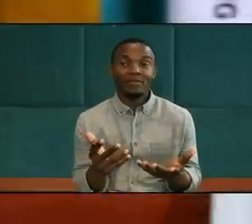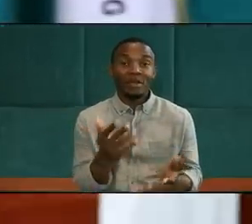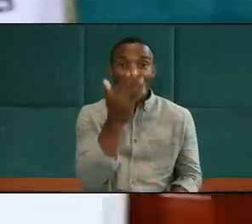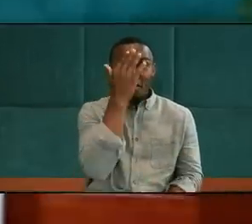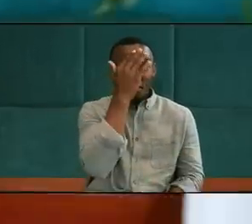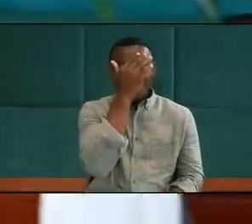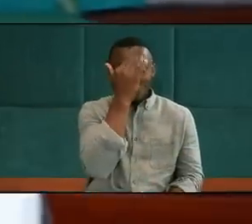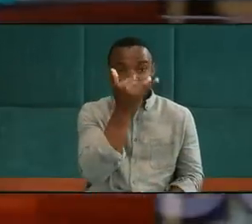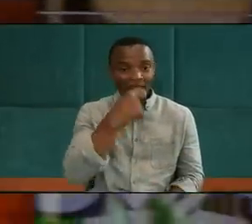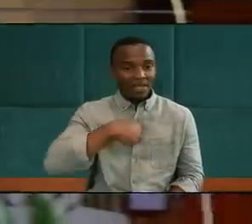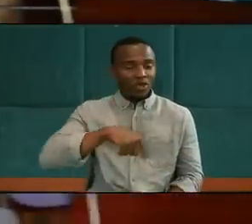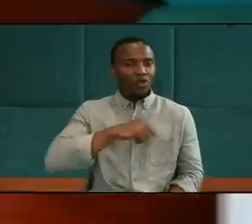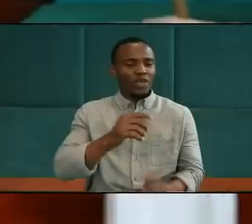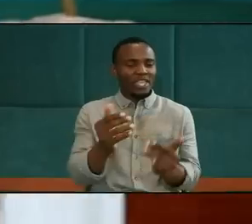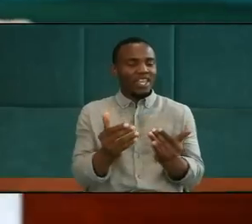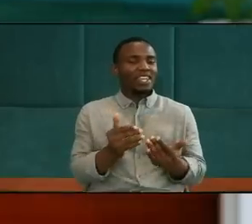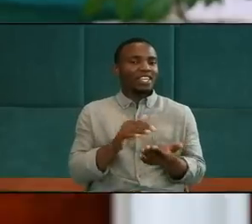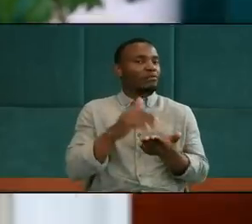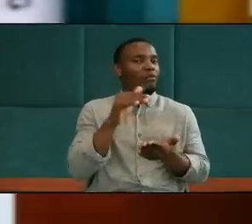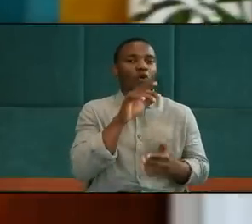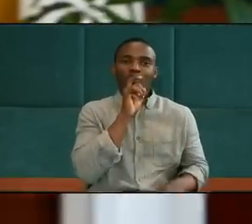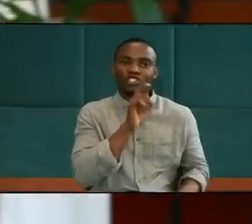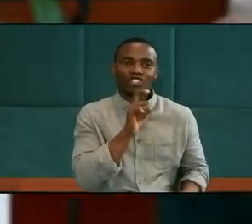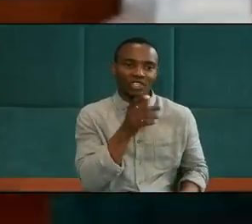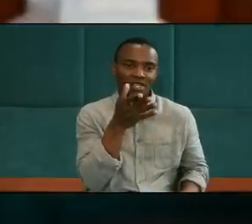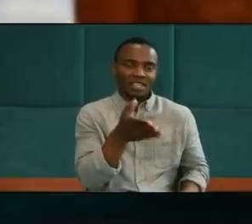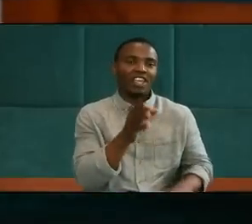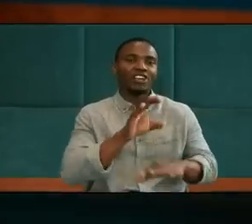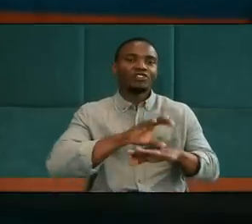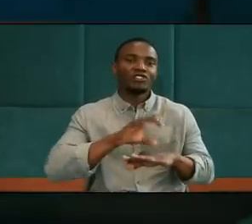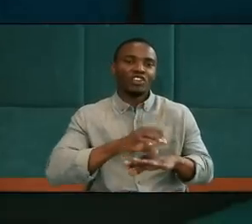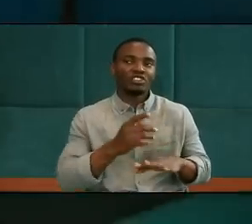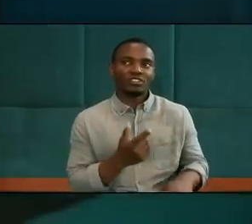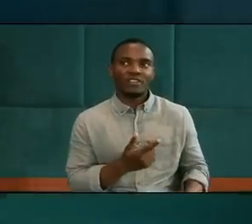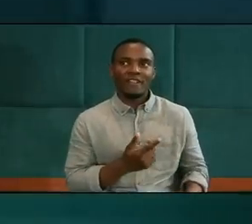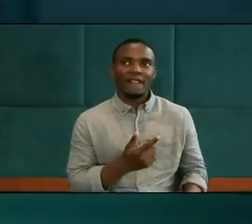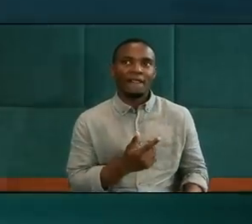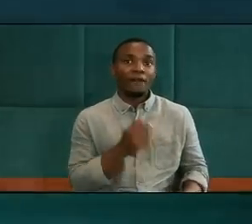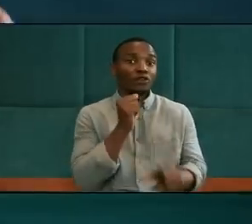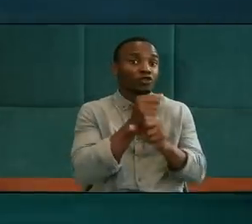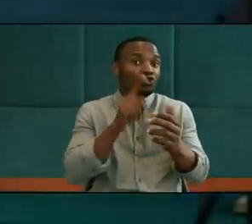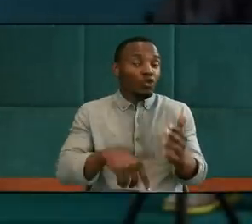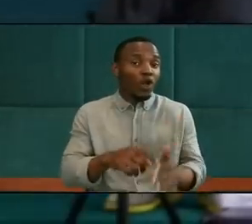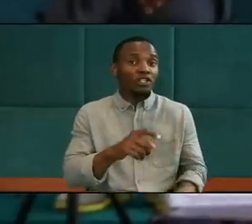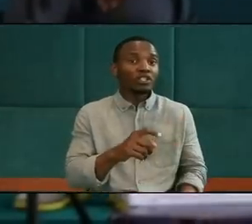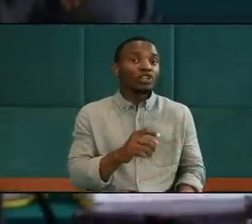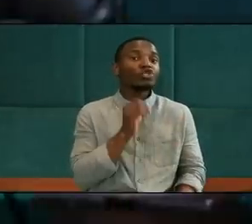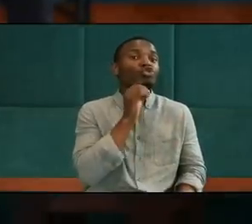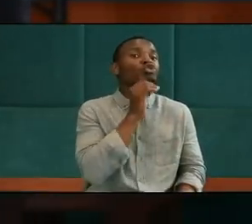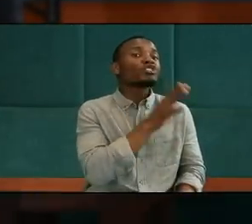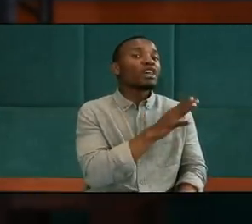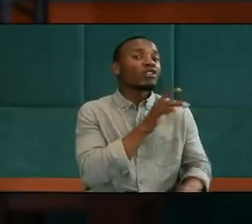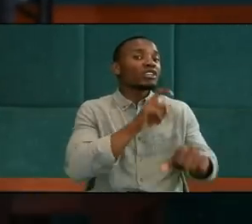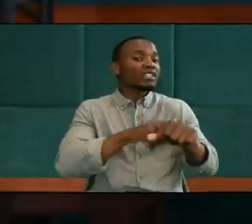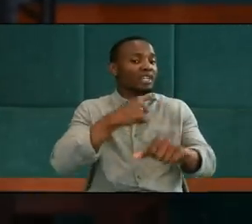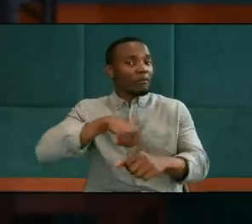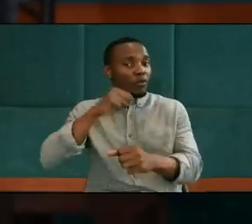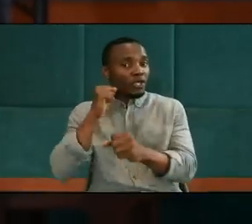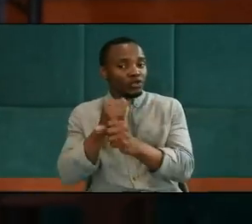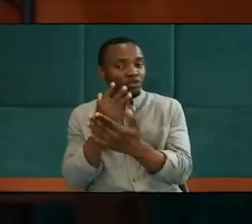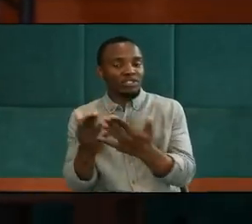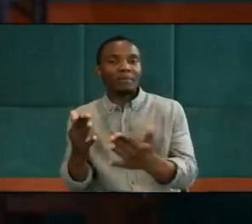Because we need more roosters to crow when we mess up. Is the church